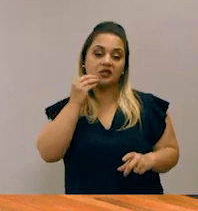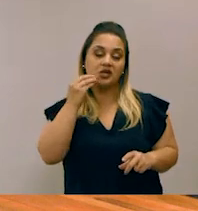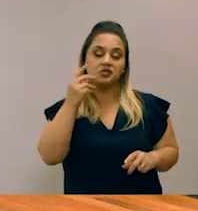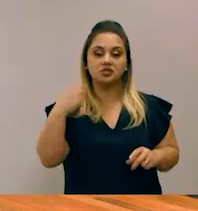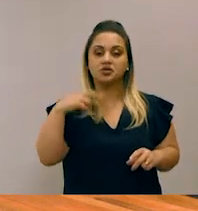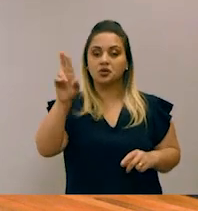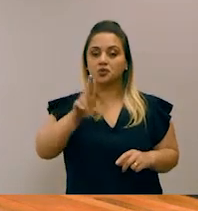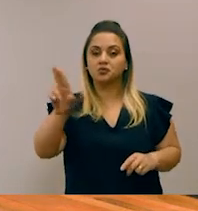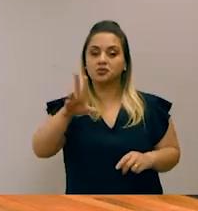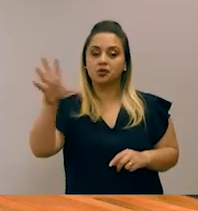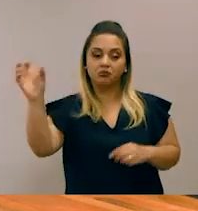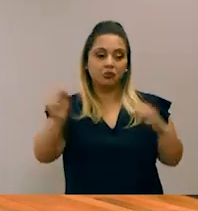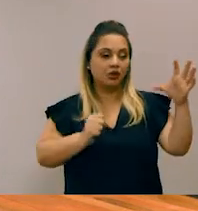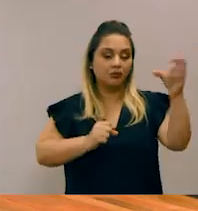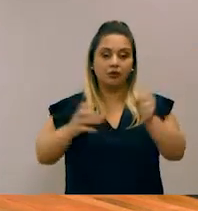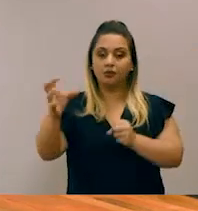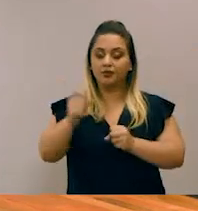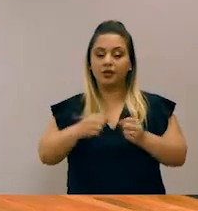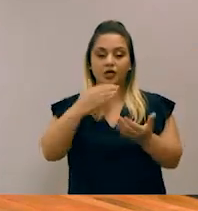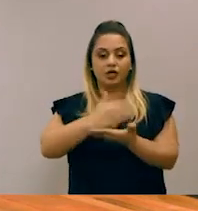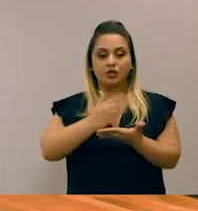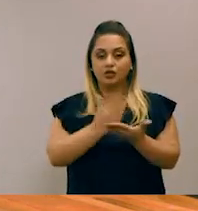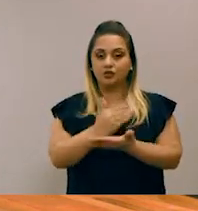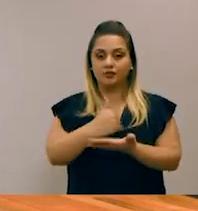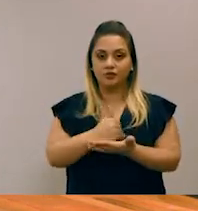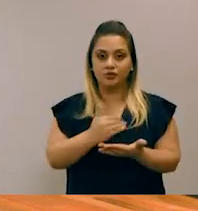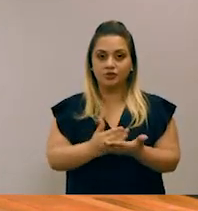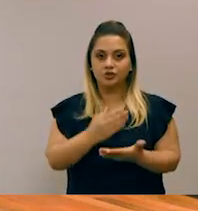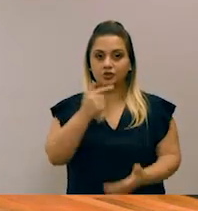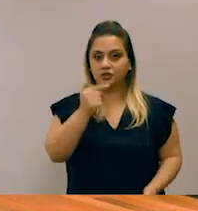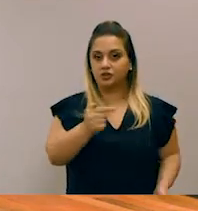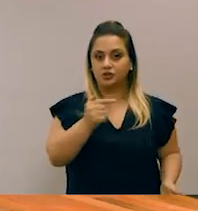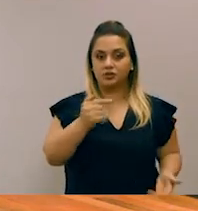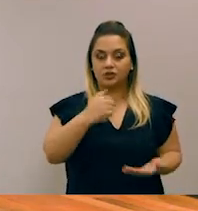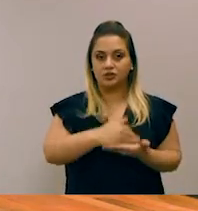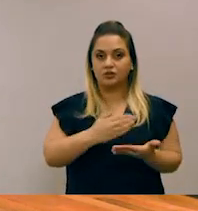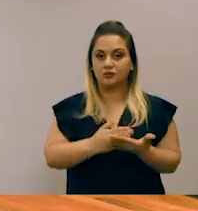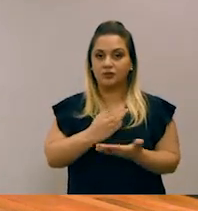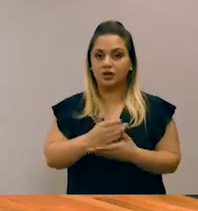as crossed validation. It's divided in 7 parts,